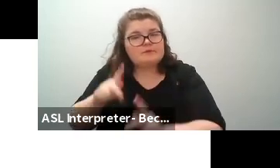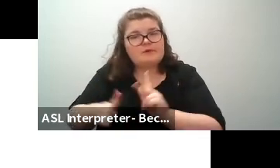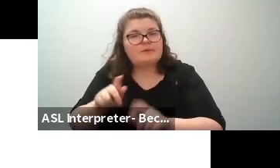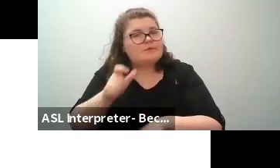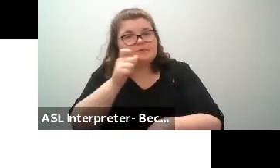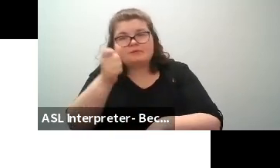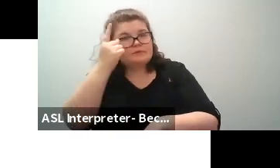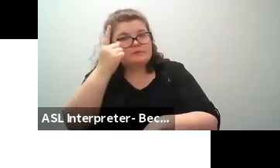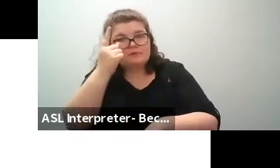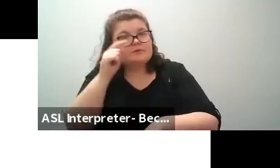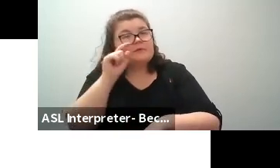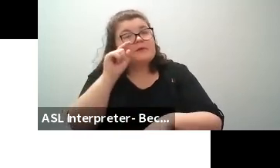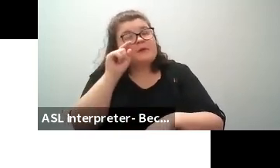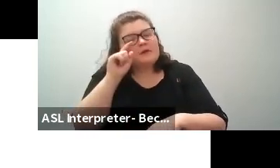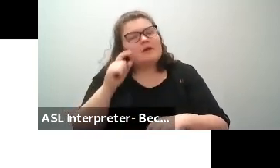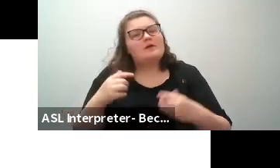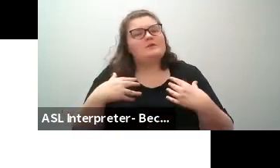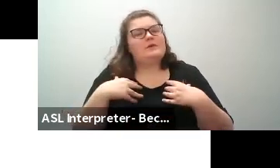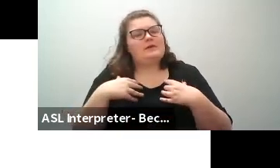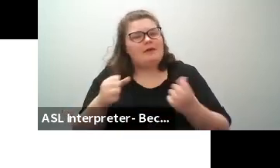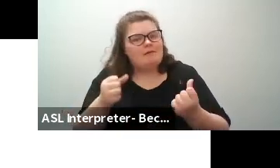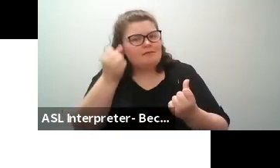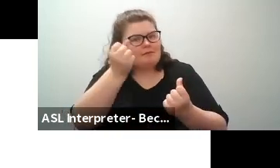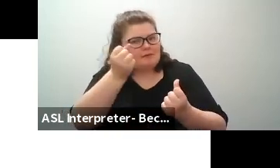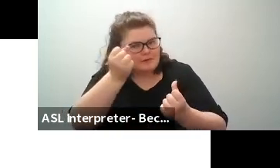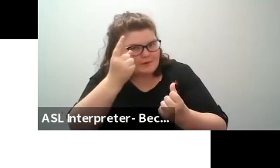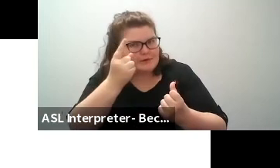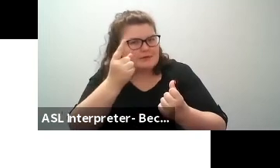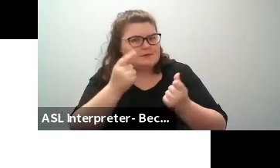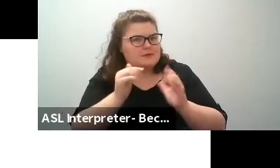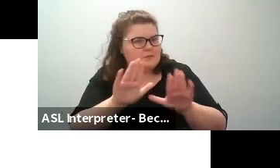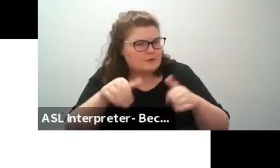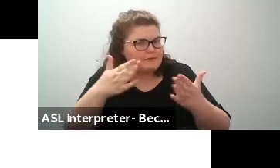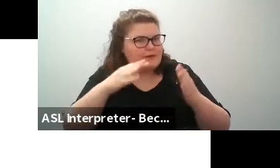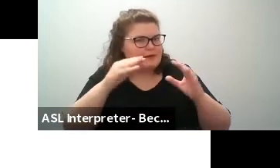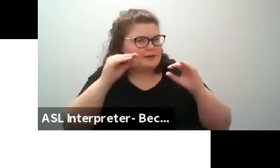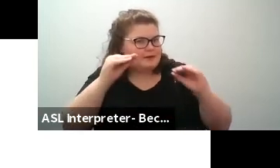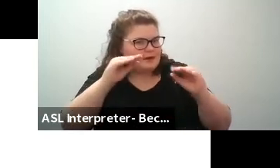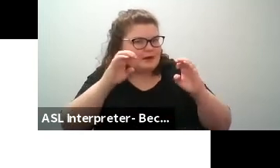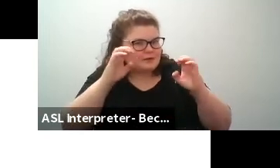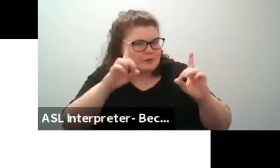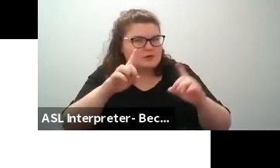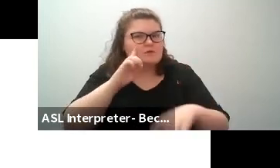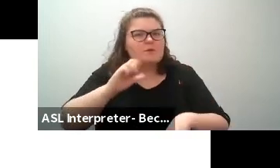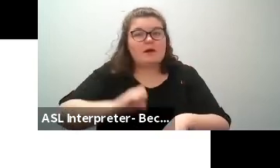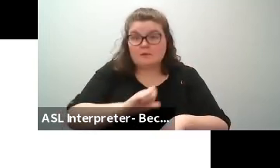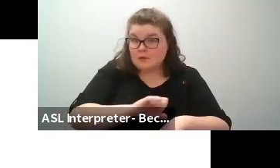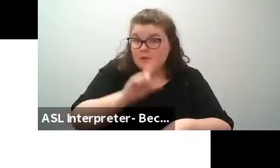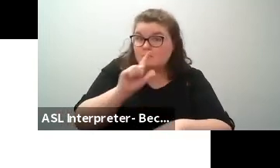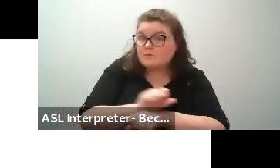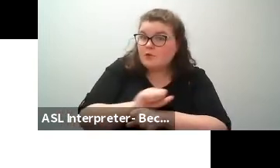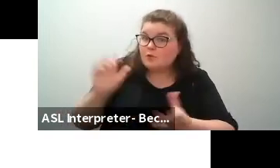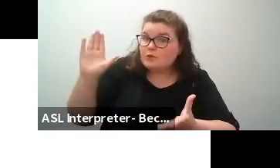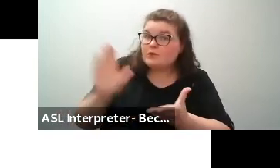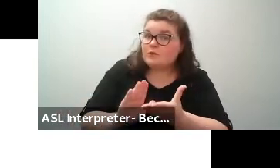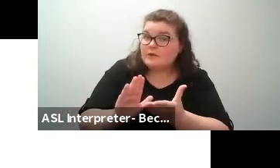health literacy focused asthma education given to families of children seeking acute care for asthma decrease return visits to the